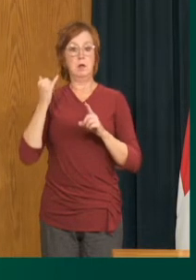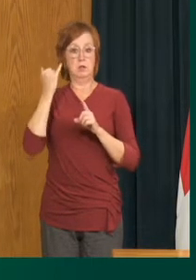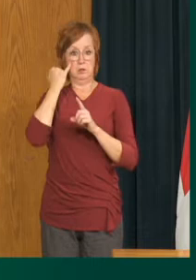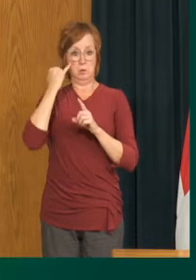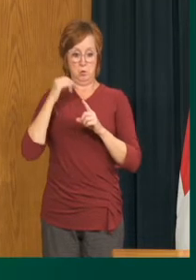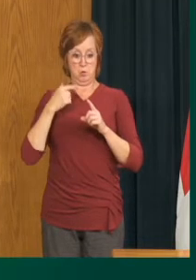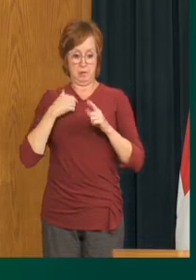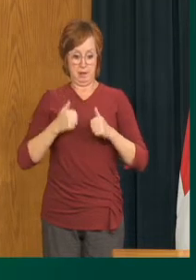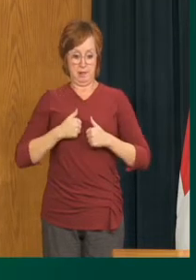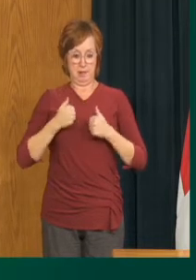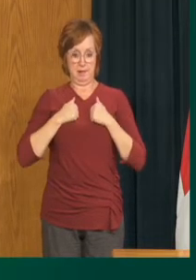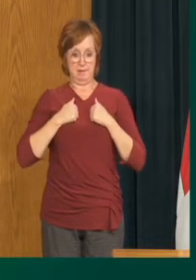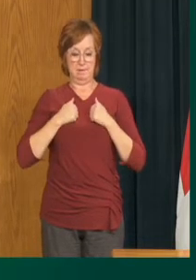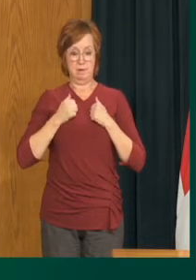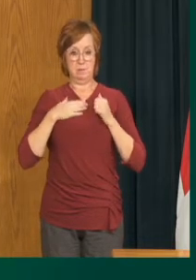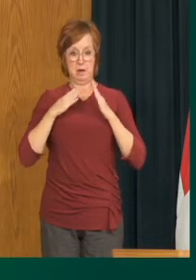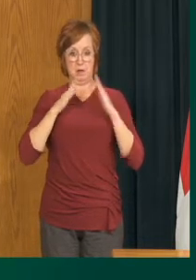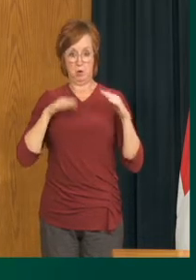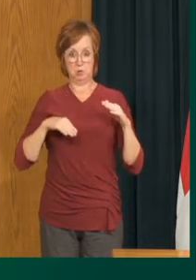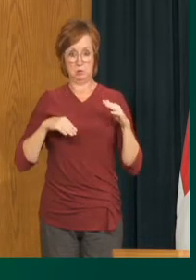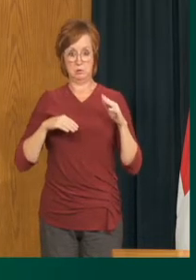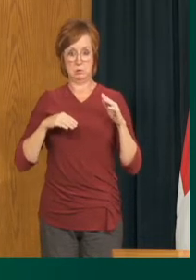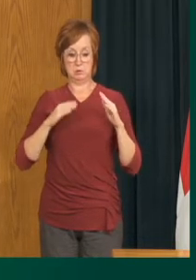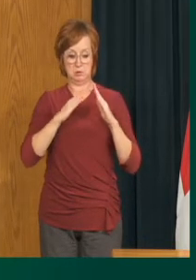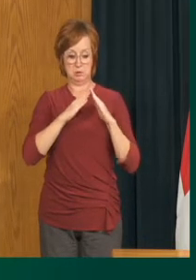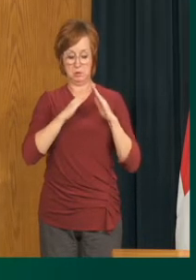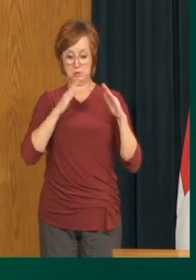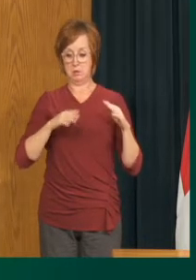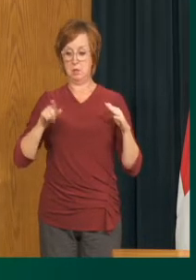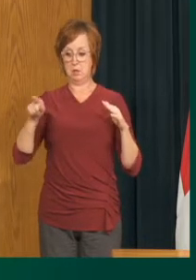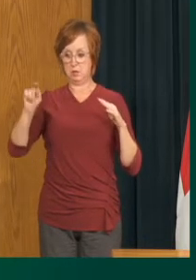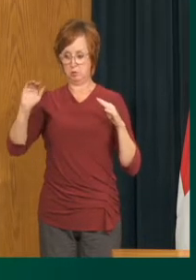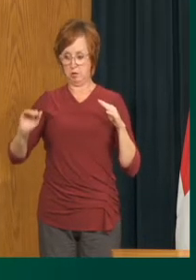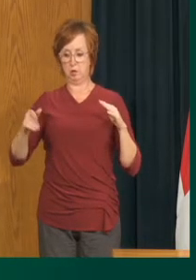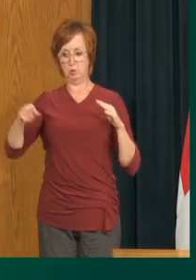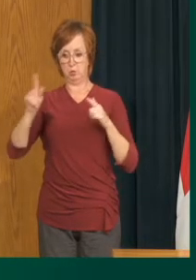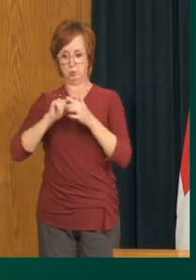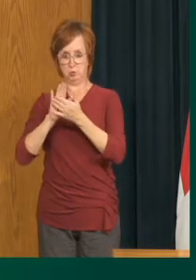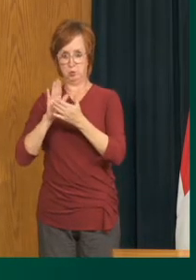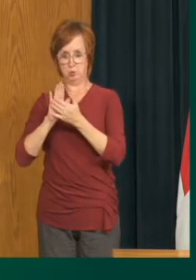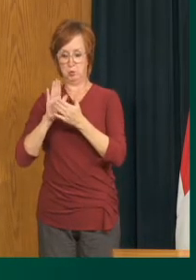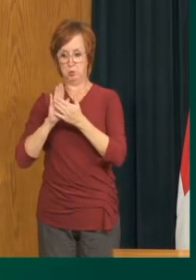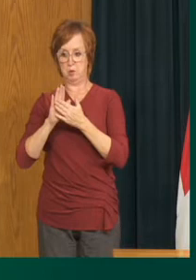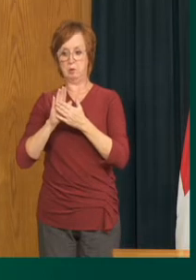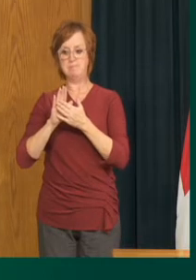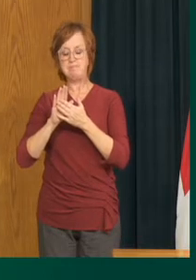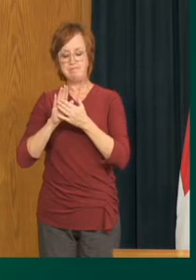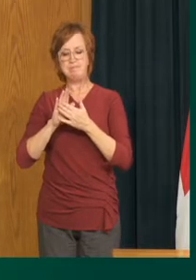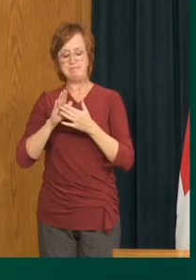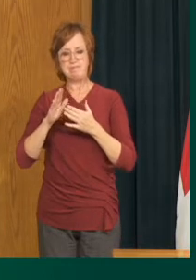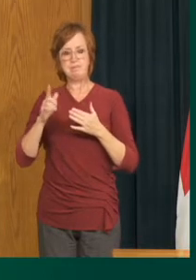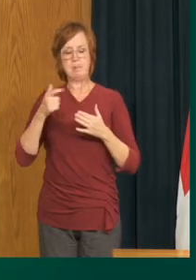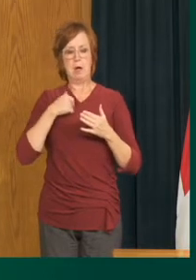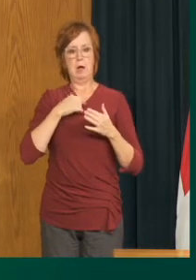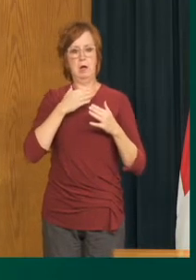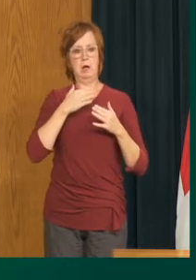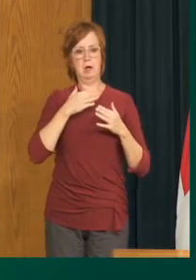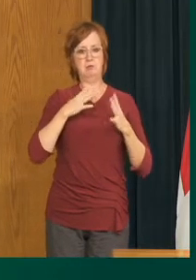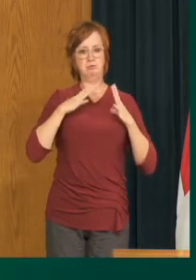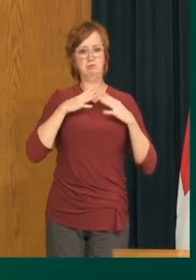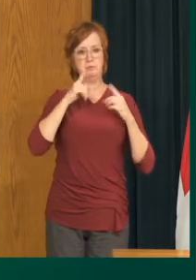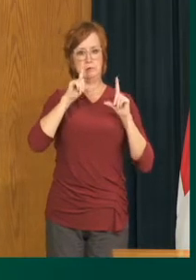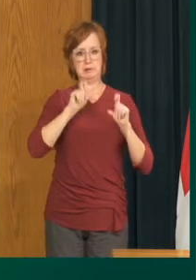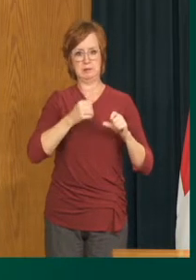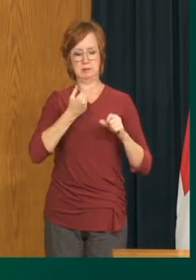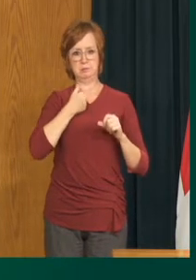symptoms, you should get tested. That ensures that everyone in a household who's a close contact isolates, so that prevents a case presenting in school in the first